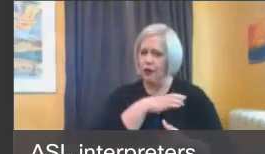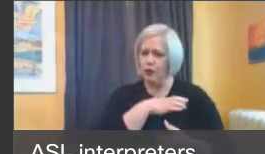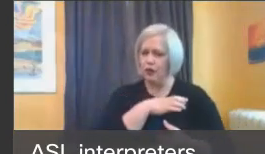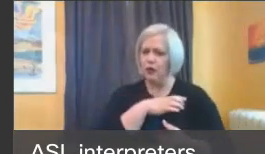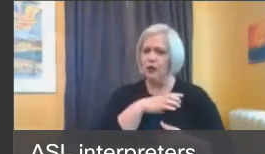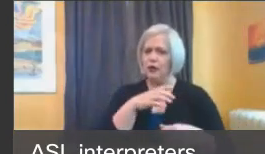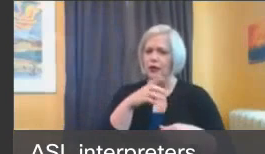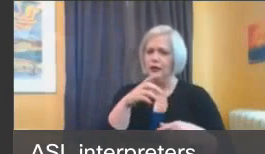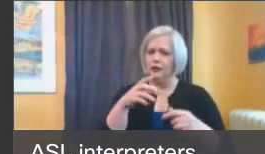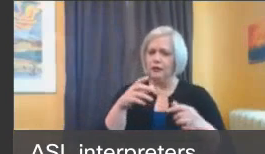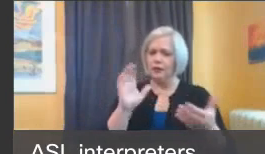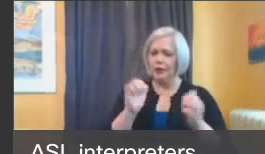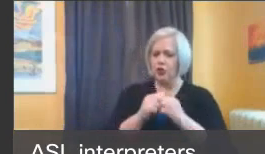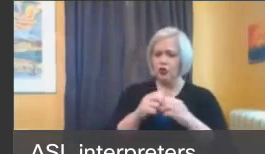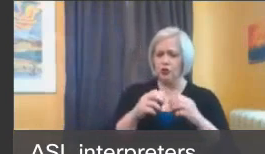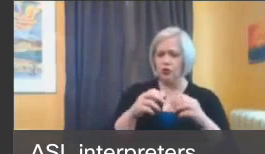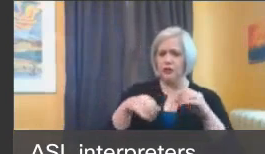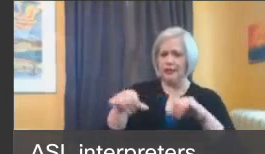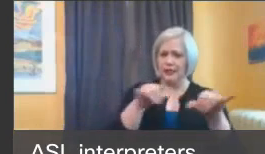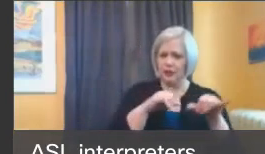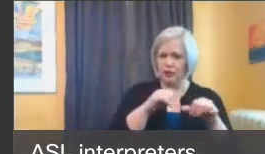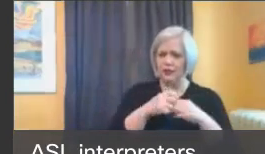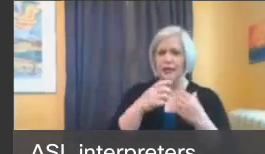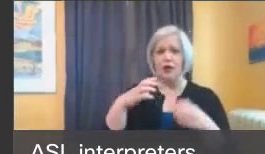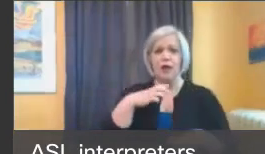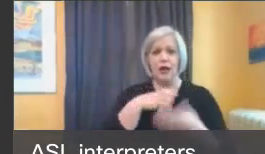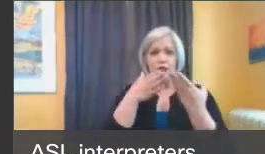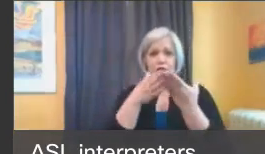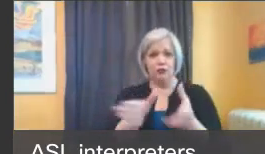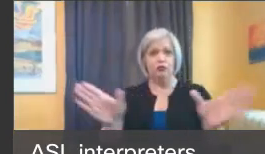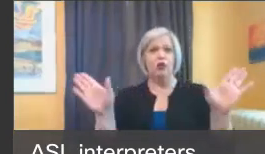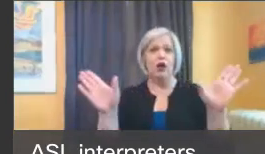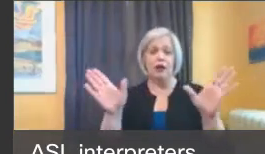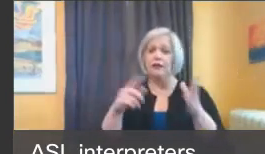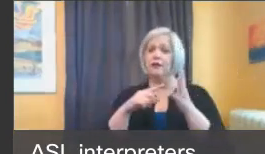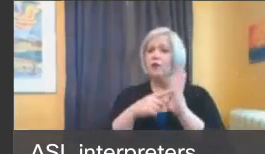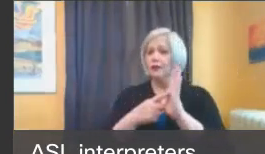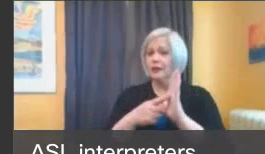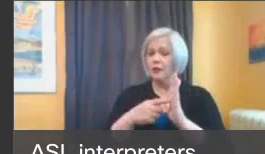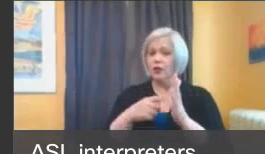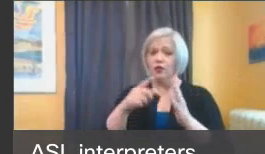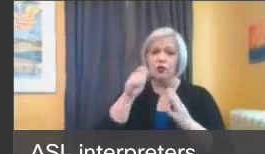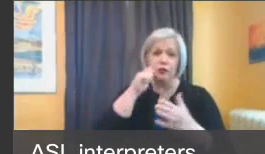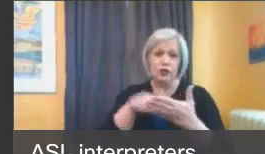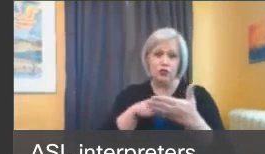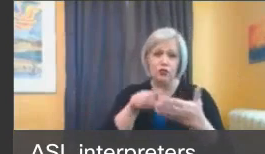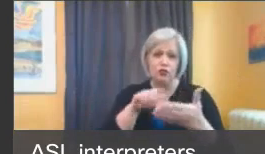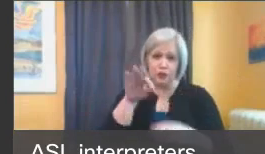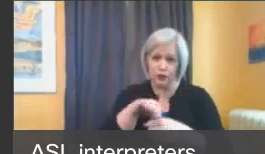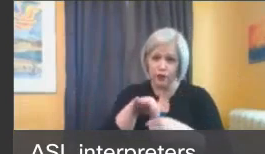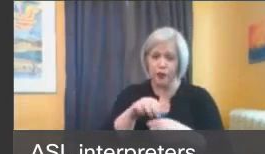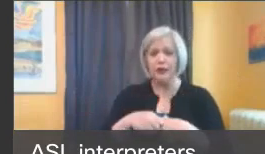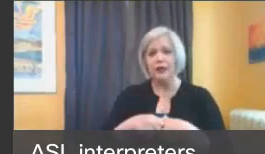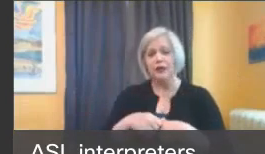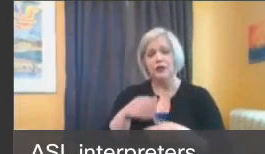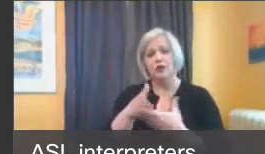standards and how Congress's power is broad if it implicates, for example, racial discrimination in voting, the right to vote more